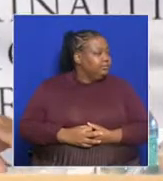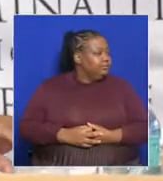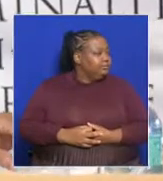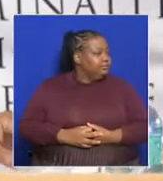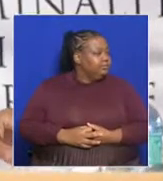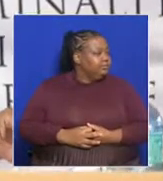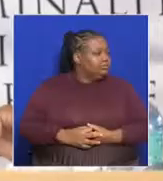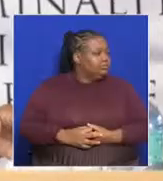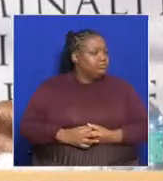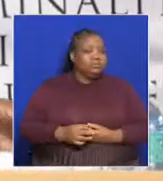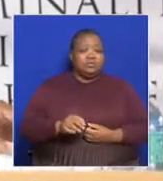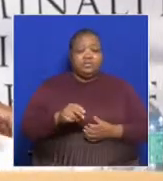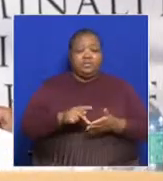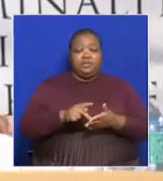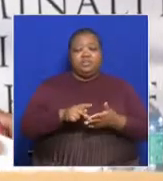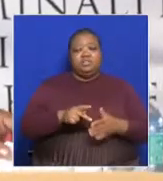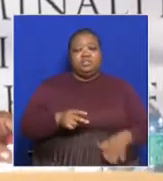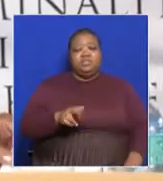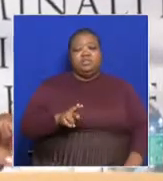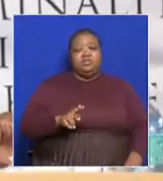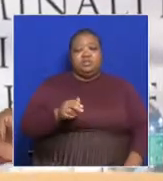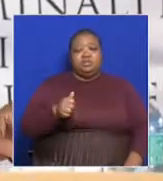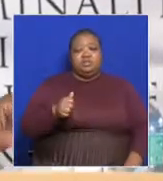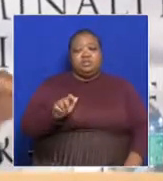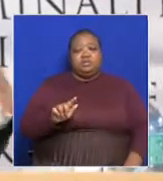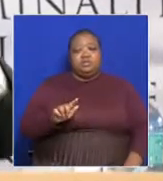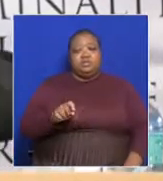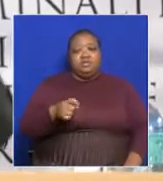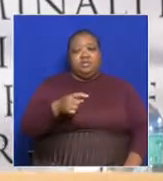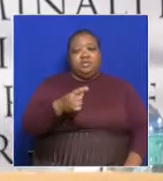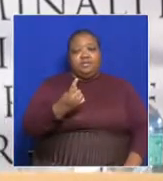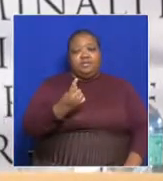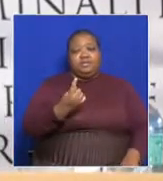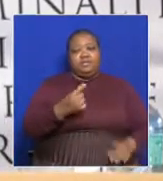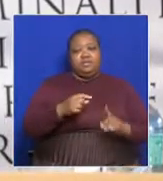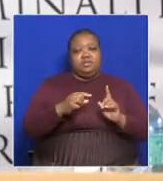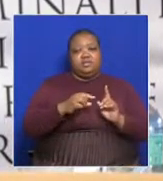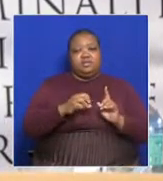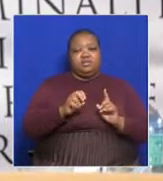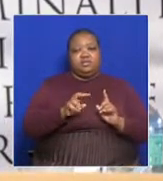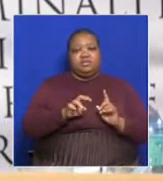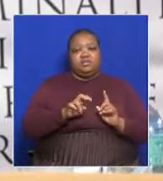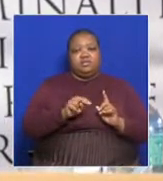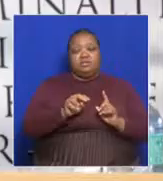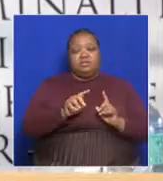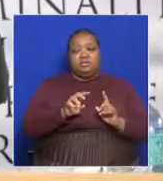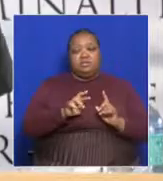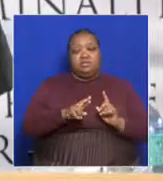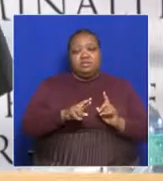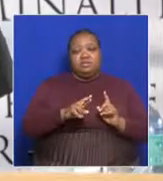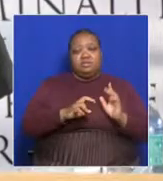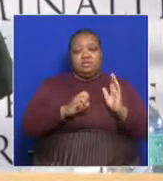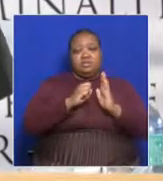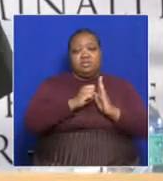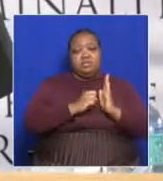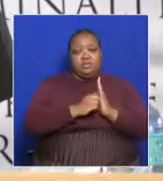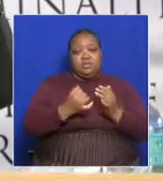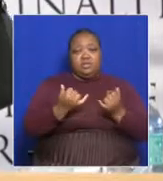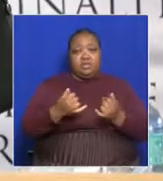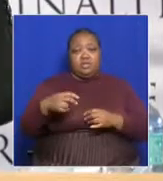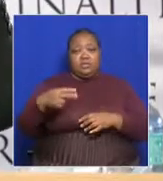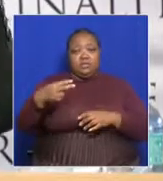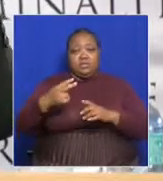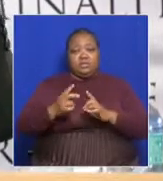That is the first Governor statement. The one you are discussing is the second Governor statement.